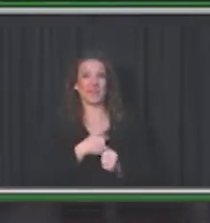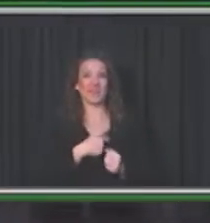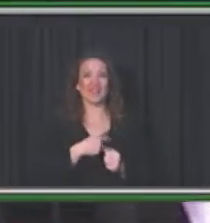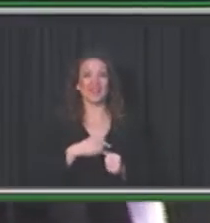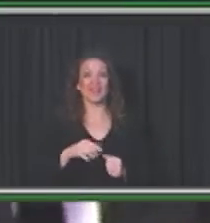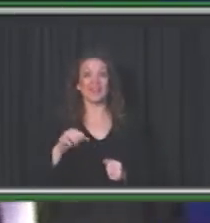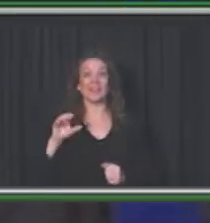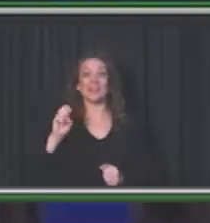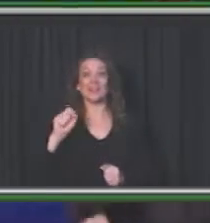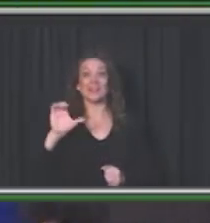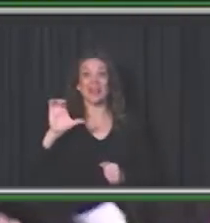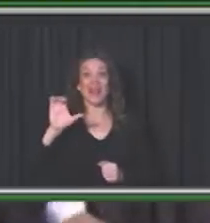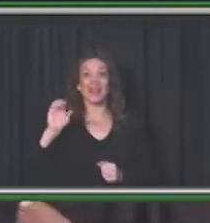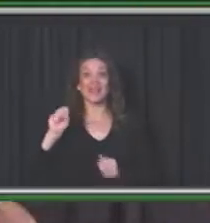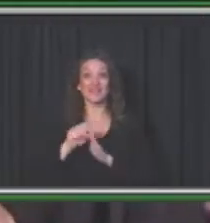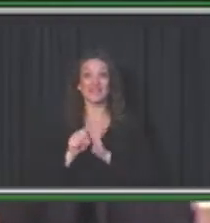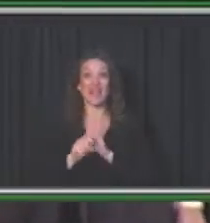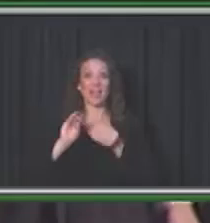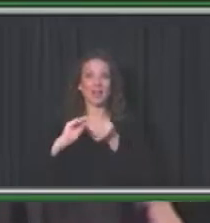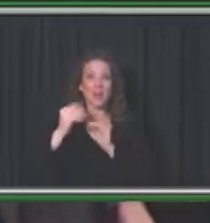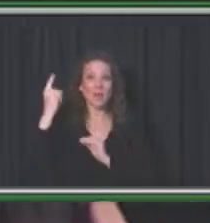please.